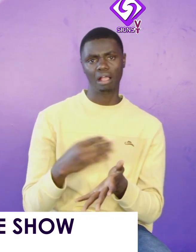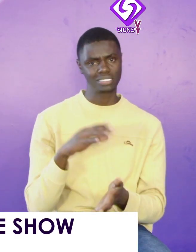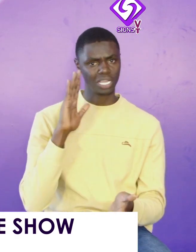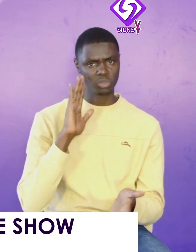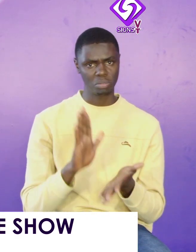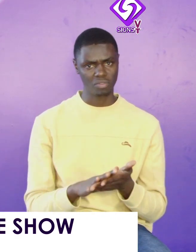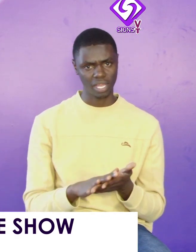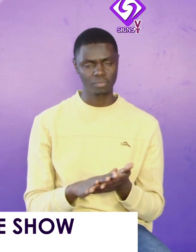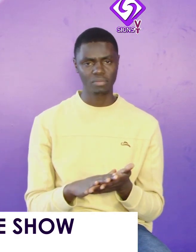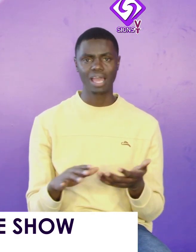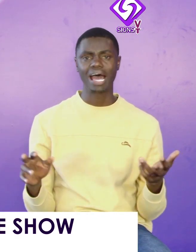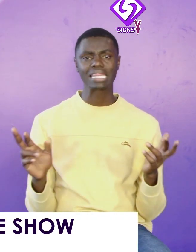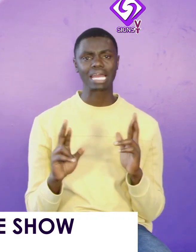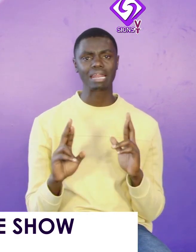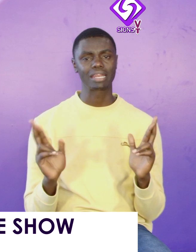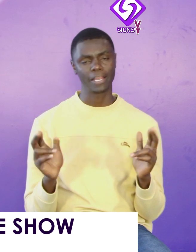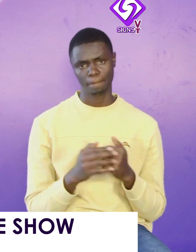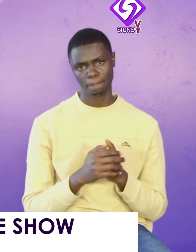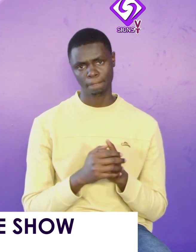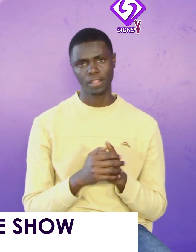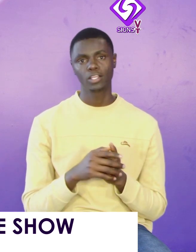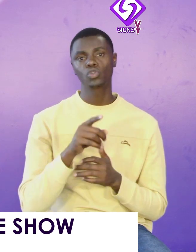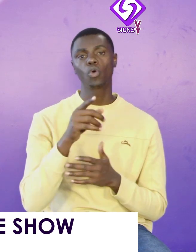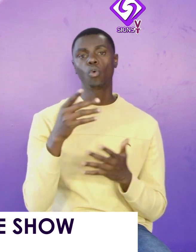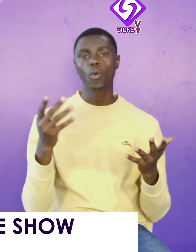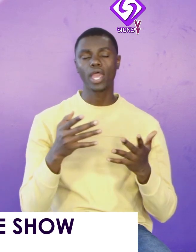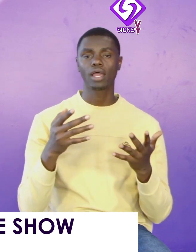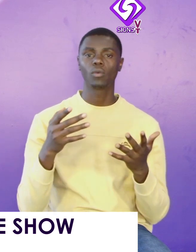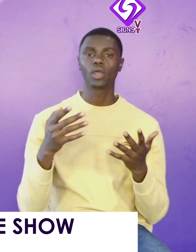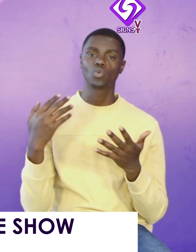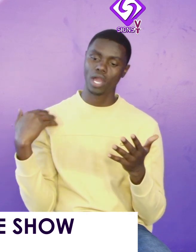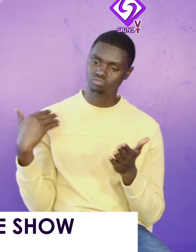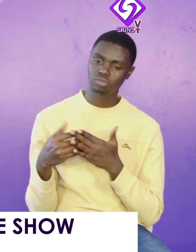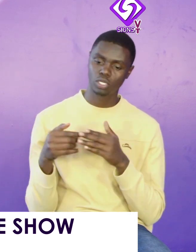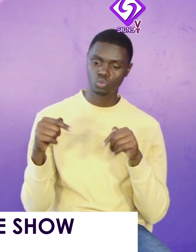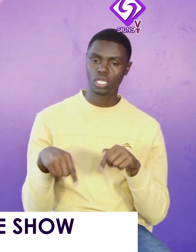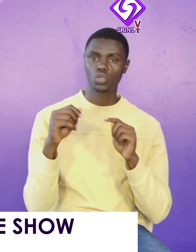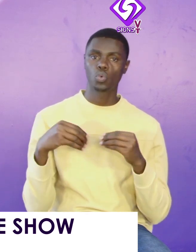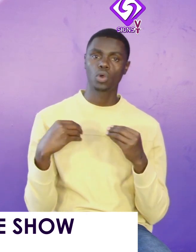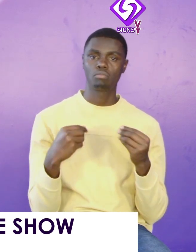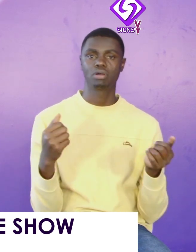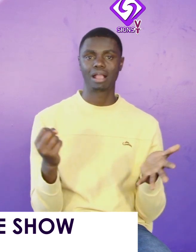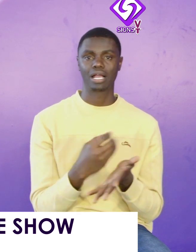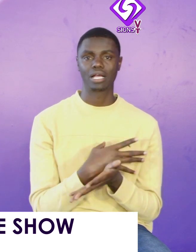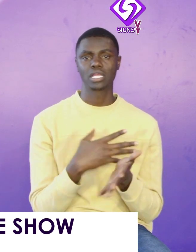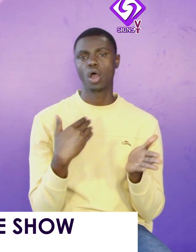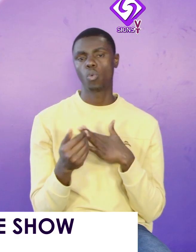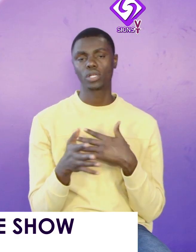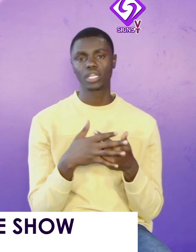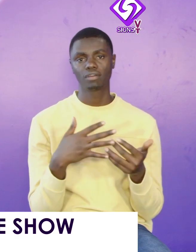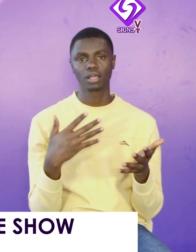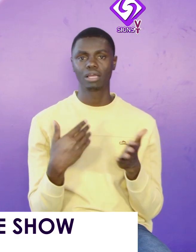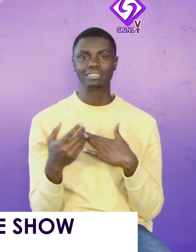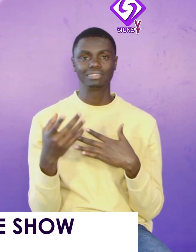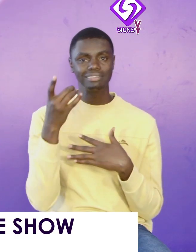they're winning the war. So where you are today, you can overcome cancer. You can overcome whatever disease that